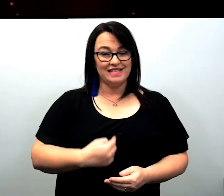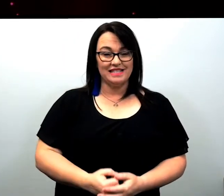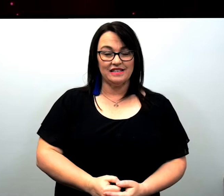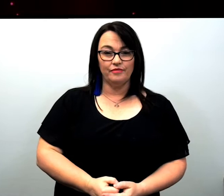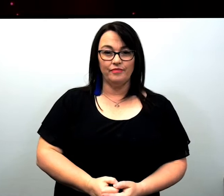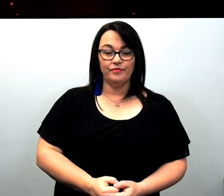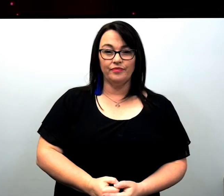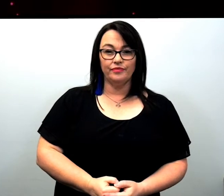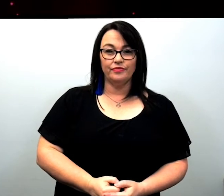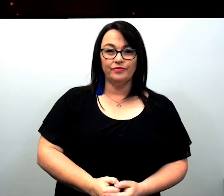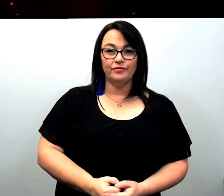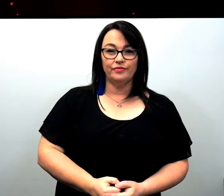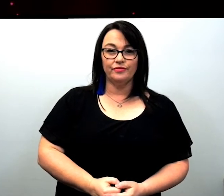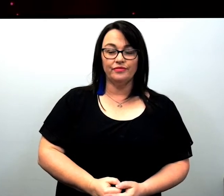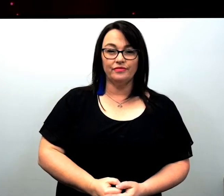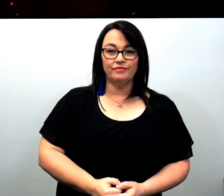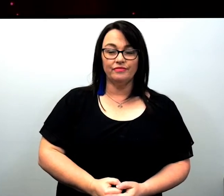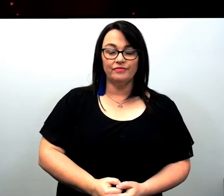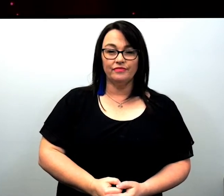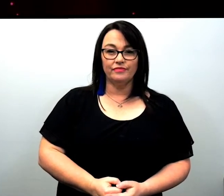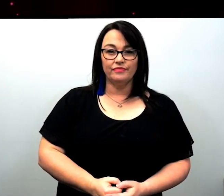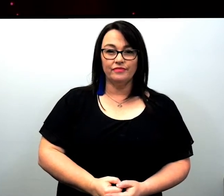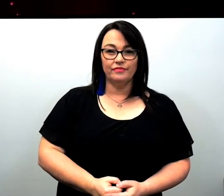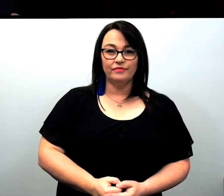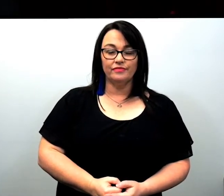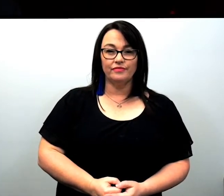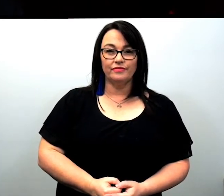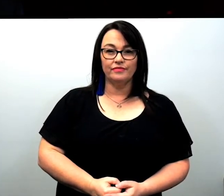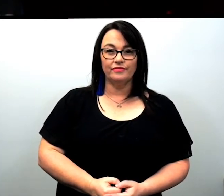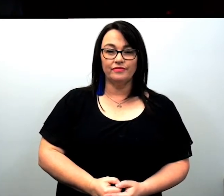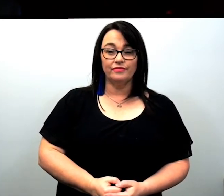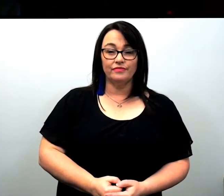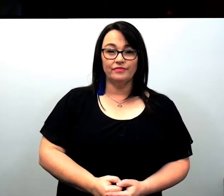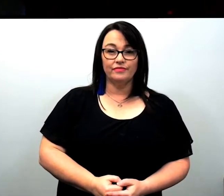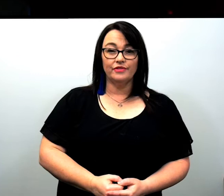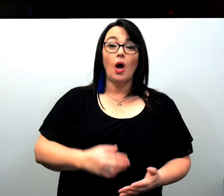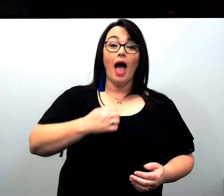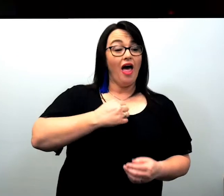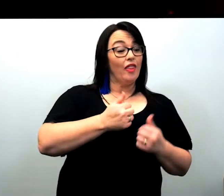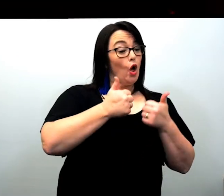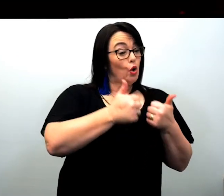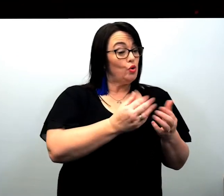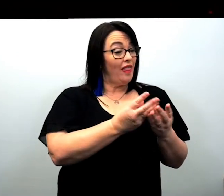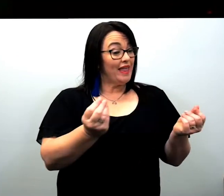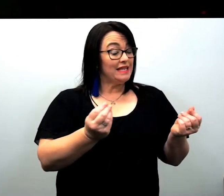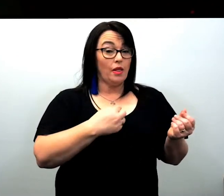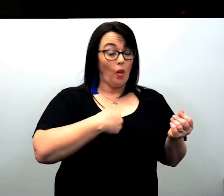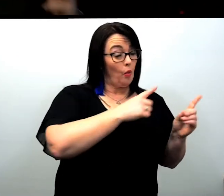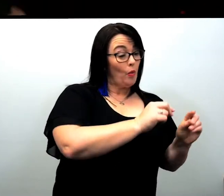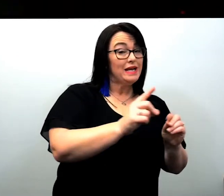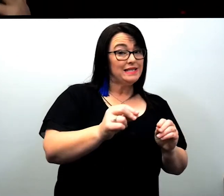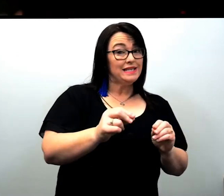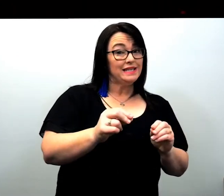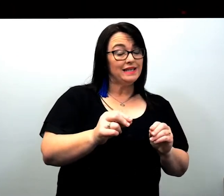other words, our good works should be backed up by the living God. In other words, we